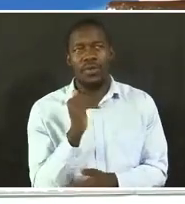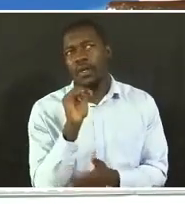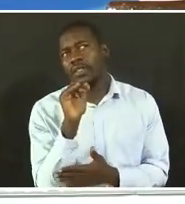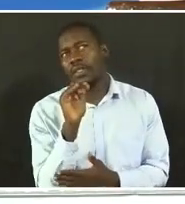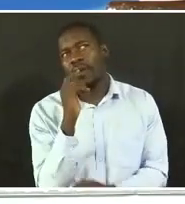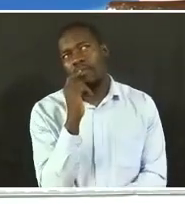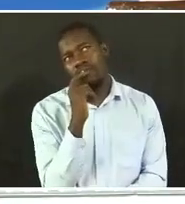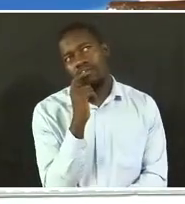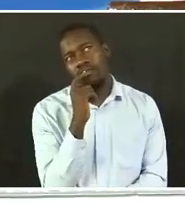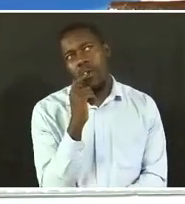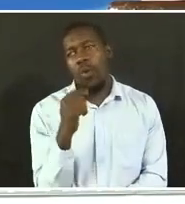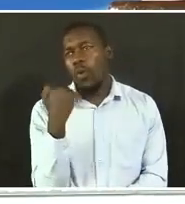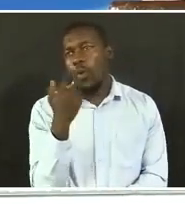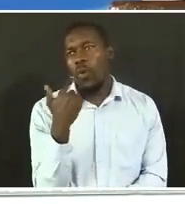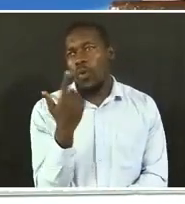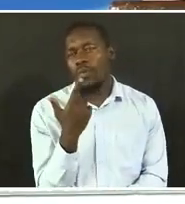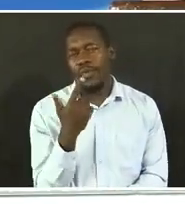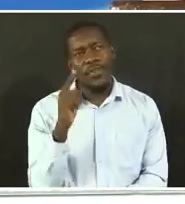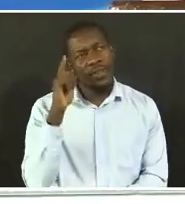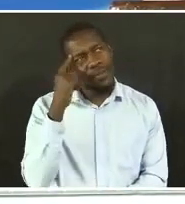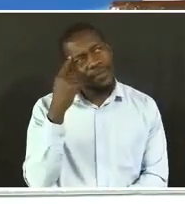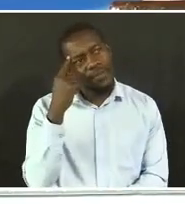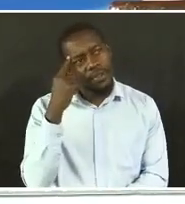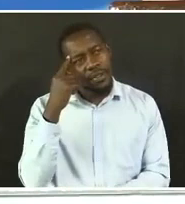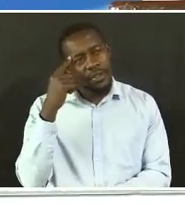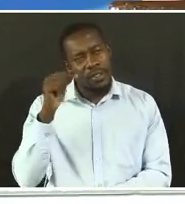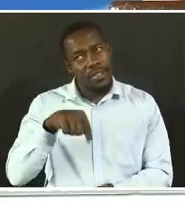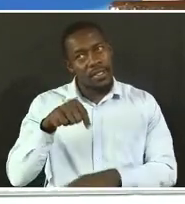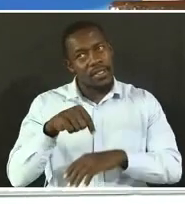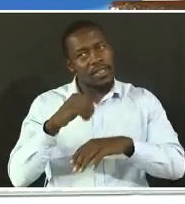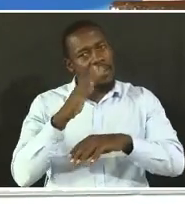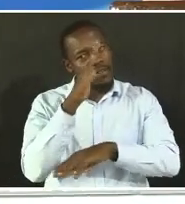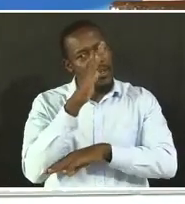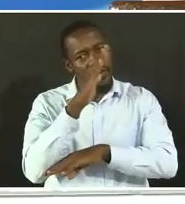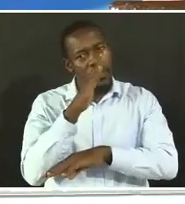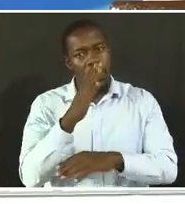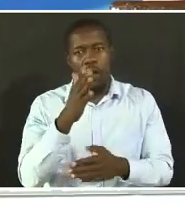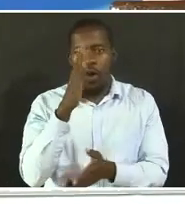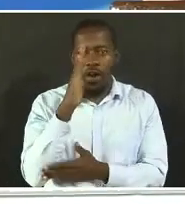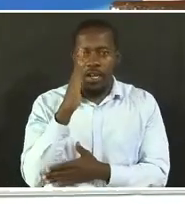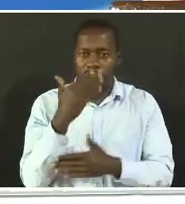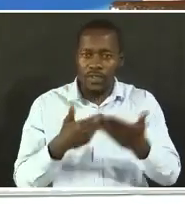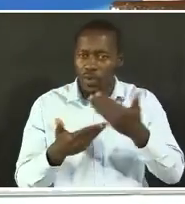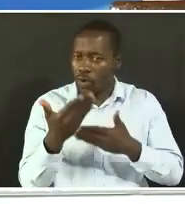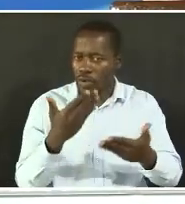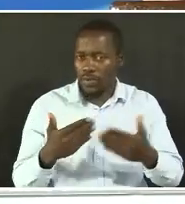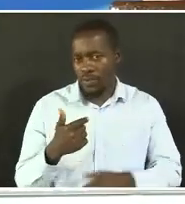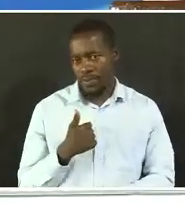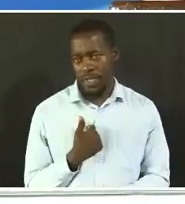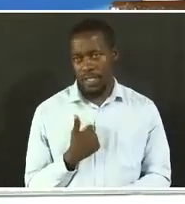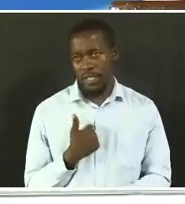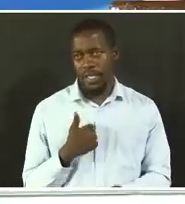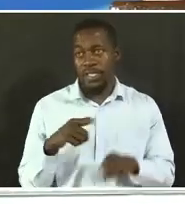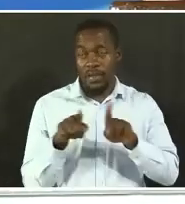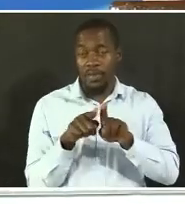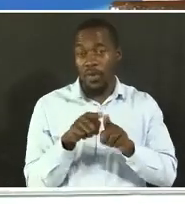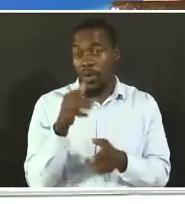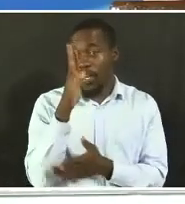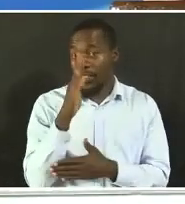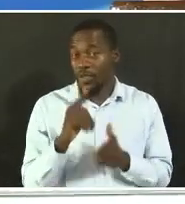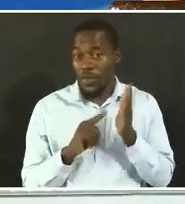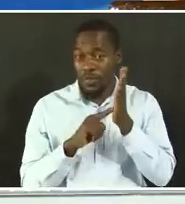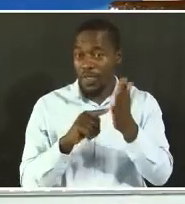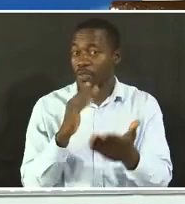somebody who is saying, this afternoon, the Lord has spoken to you and the Lord has revealed to you something, and you